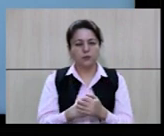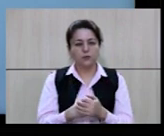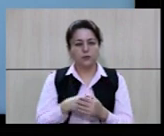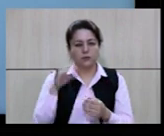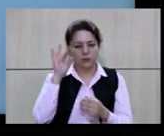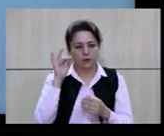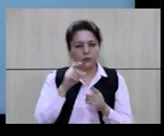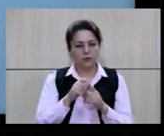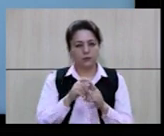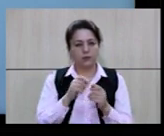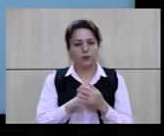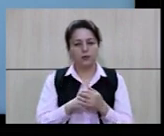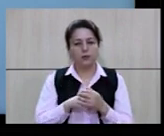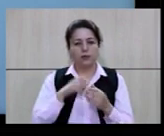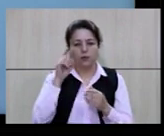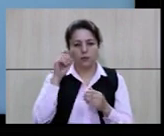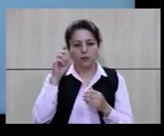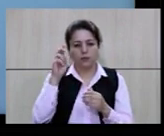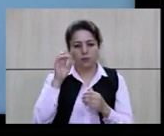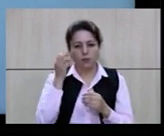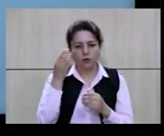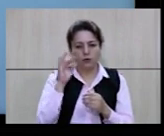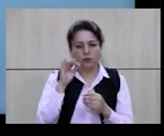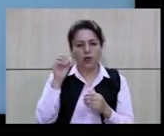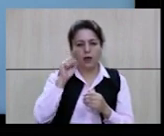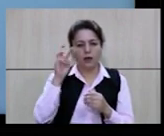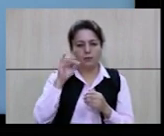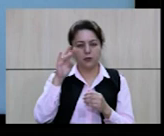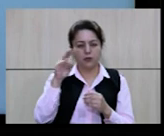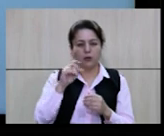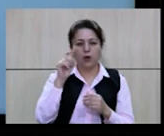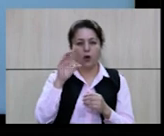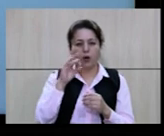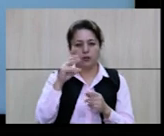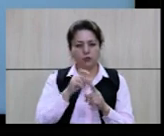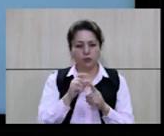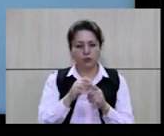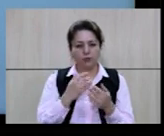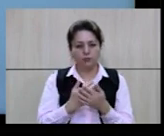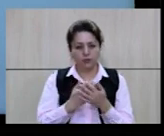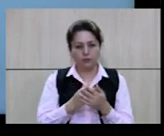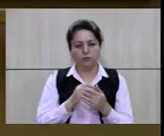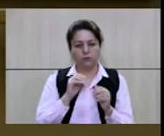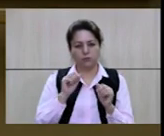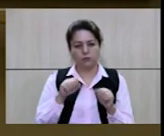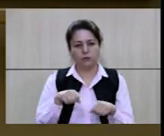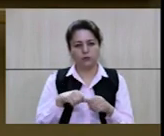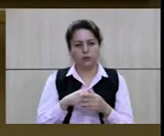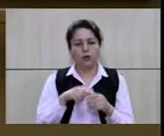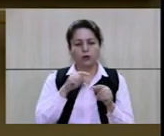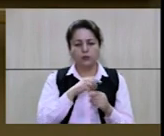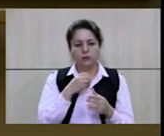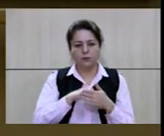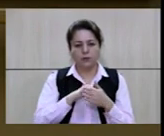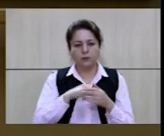Tarixiy so'zlarga yuzboshi, amin, xon so'zlari misol bo'la oladi. Chunki bu